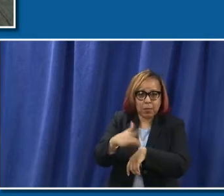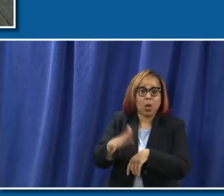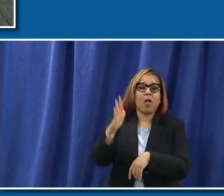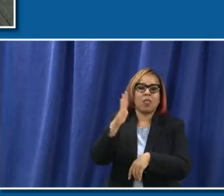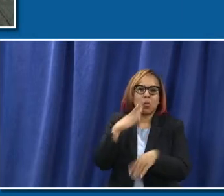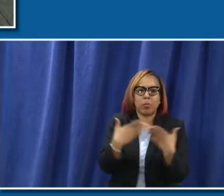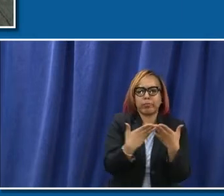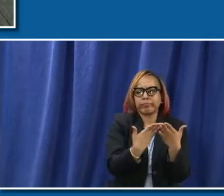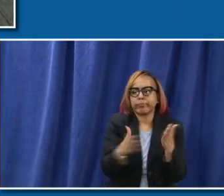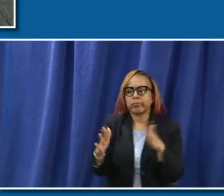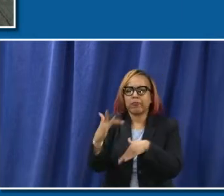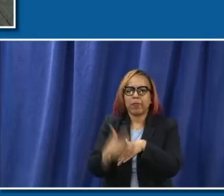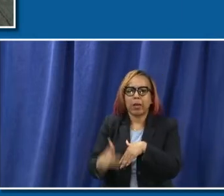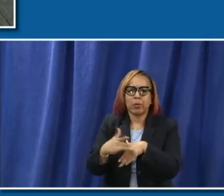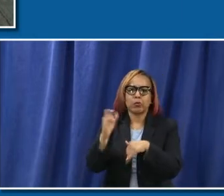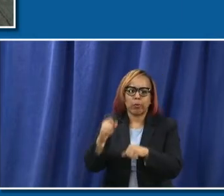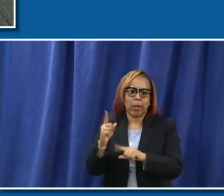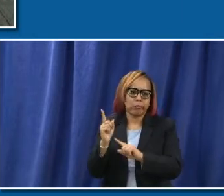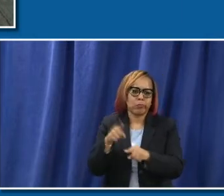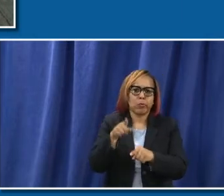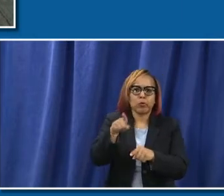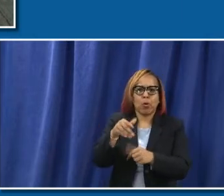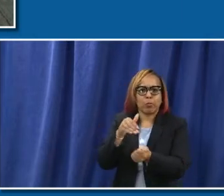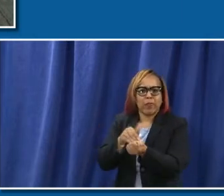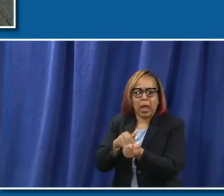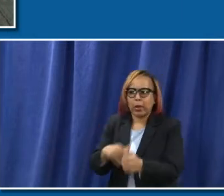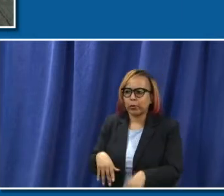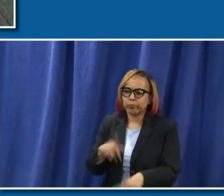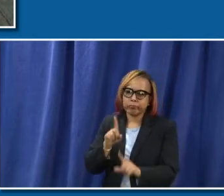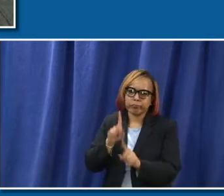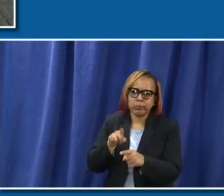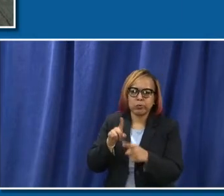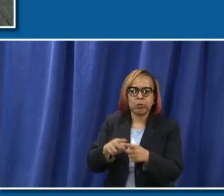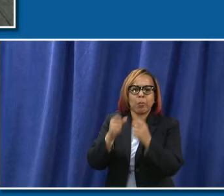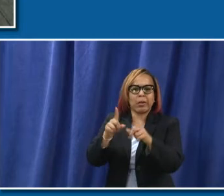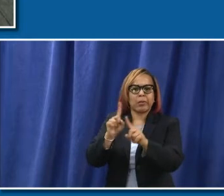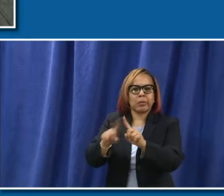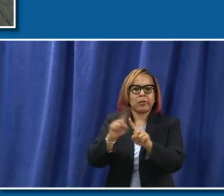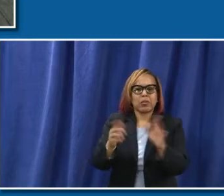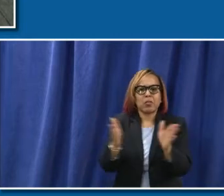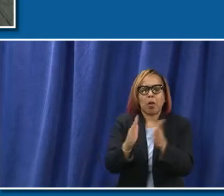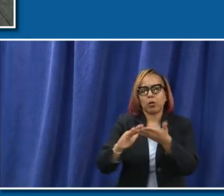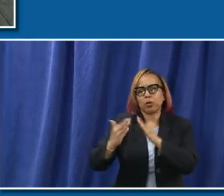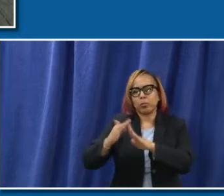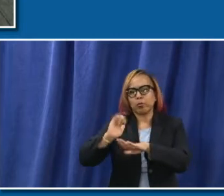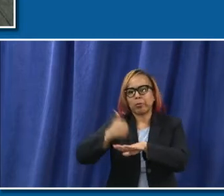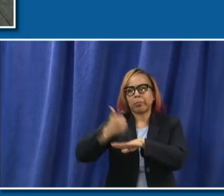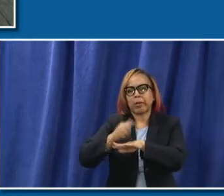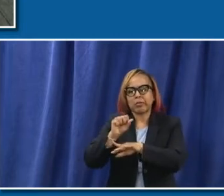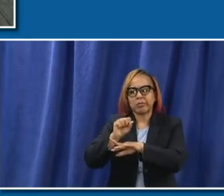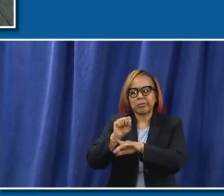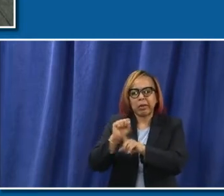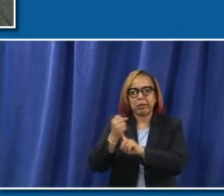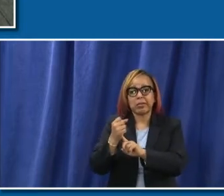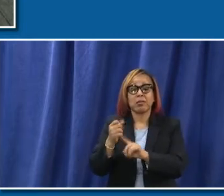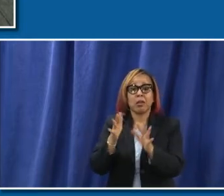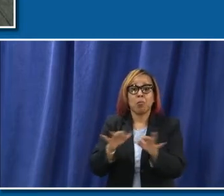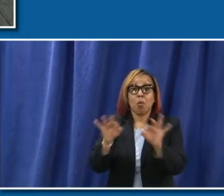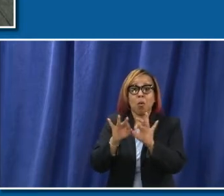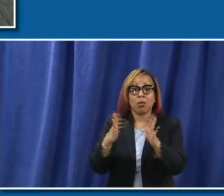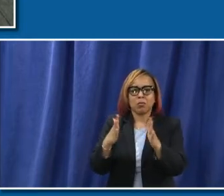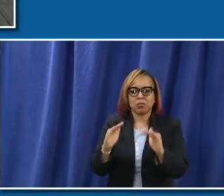be widely available. You'll be able to get it at your provider. You'll be able to get it at a lot of these smaller community-based settings. And importantly,